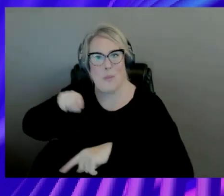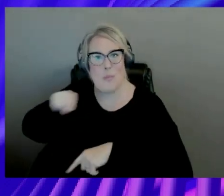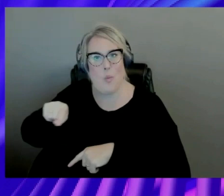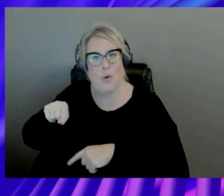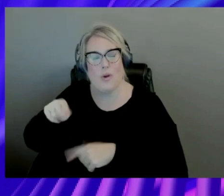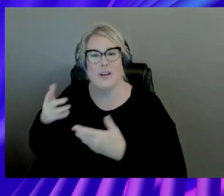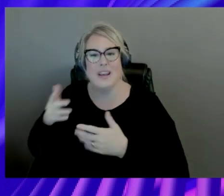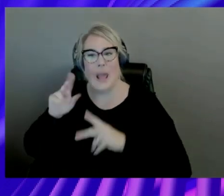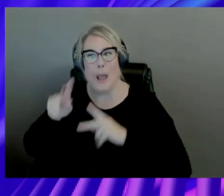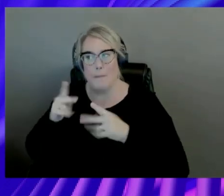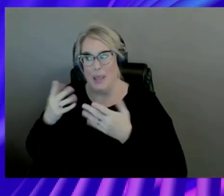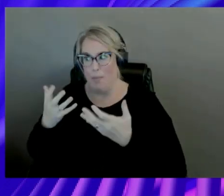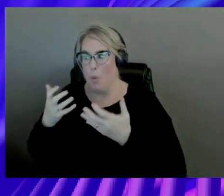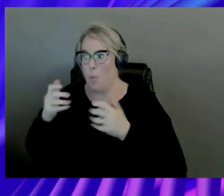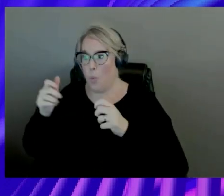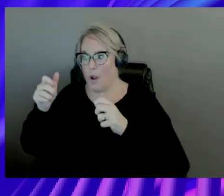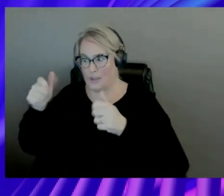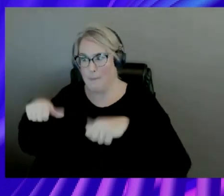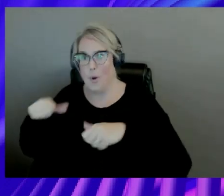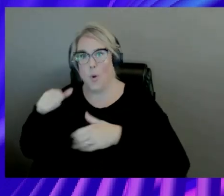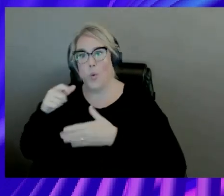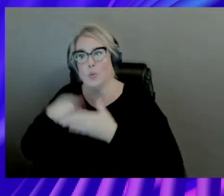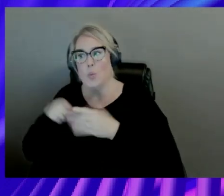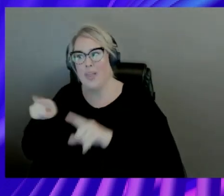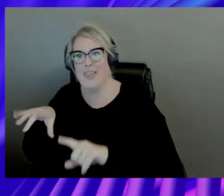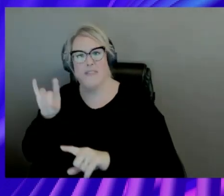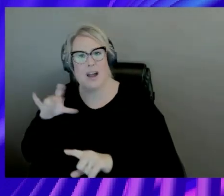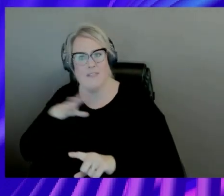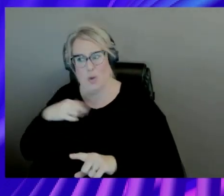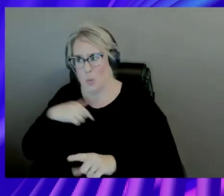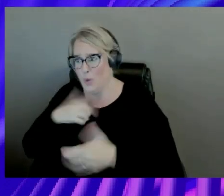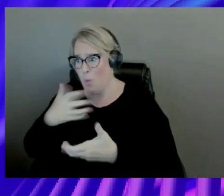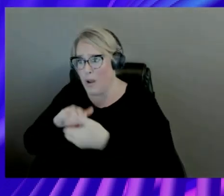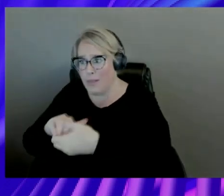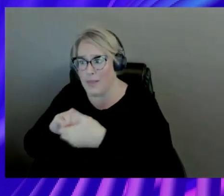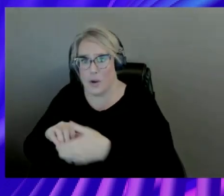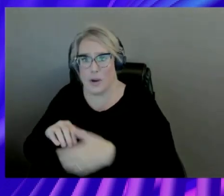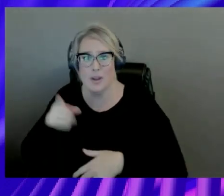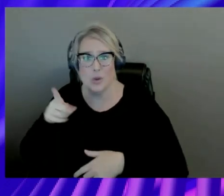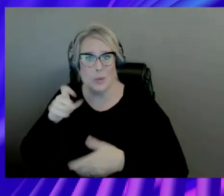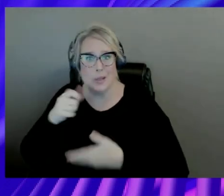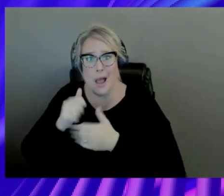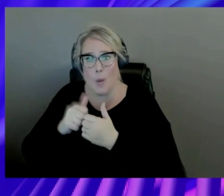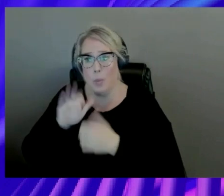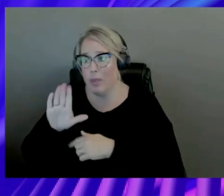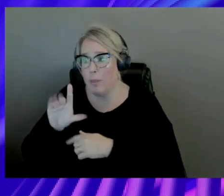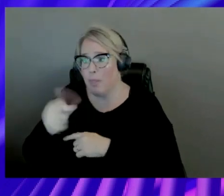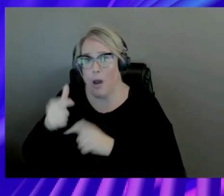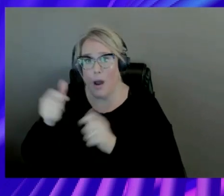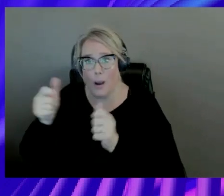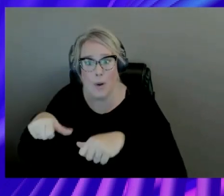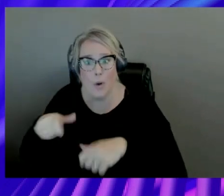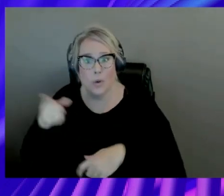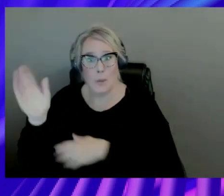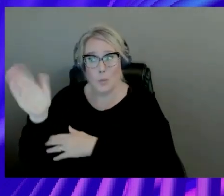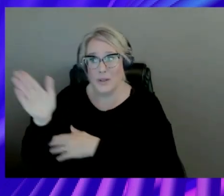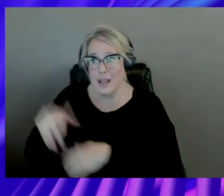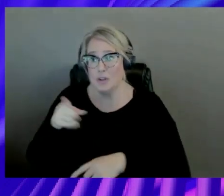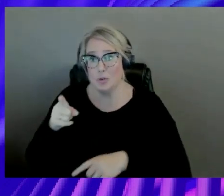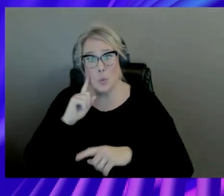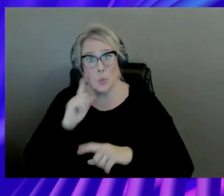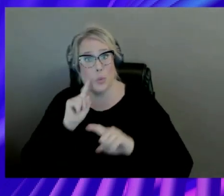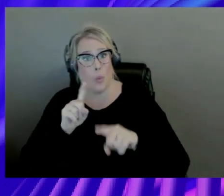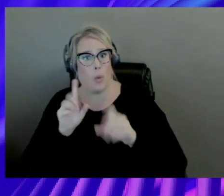we're happy to collaborate. You need help with some blog posts or your presentation. Are you going to be at a conference? Let us